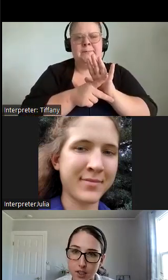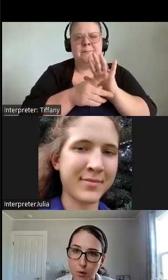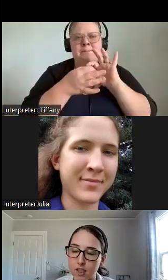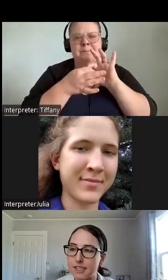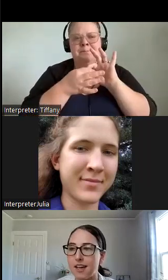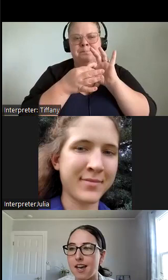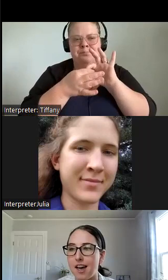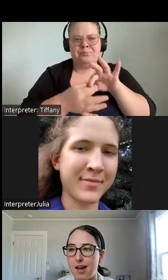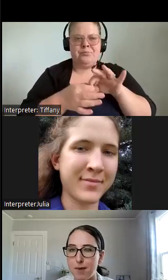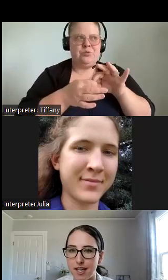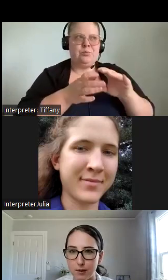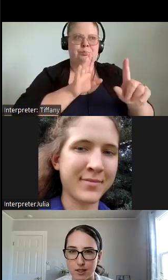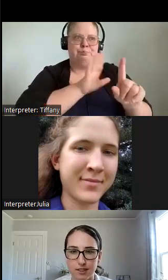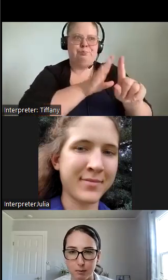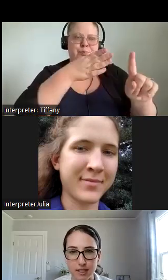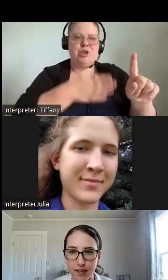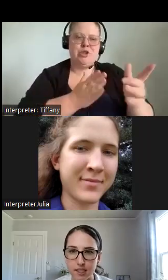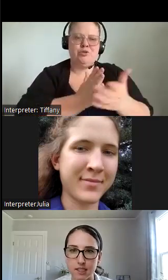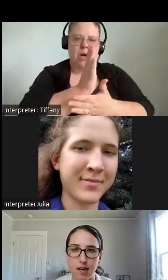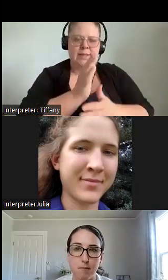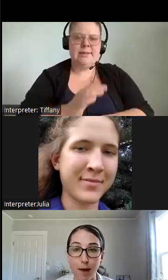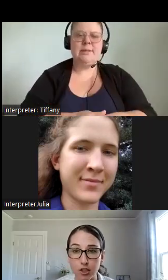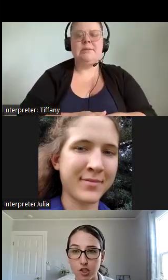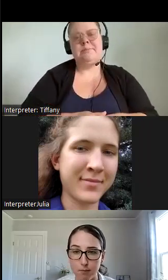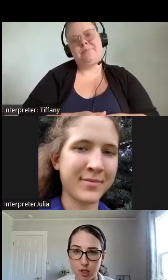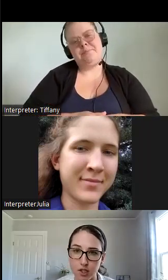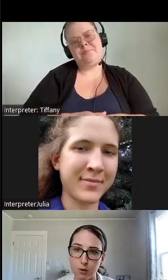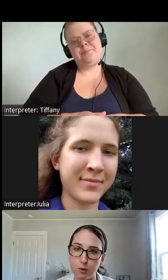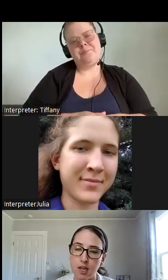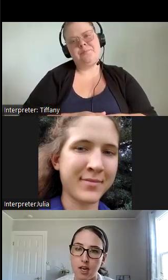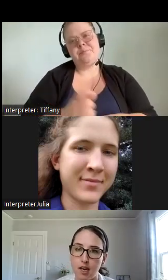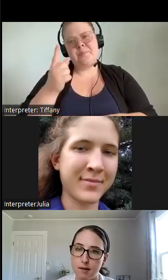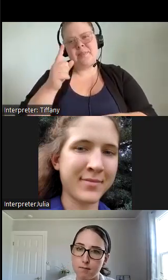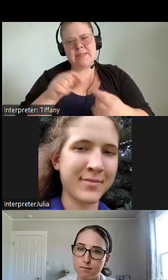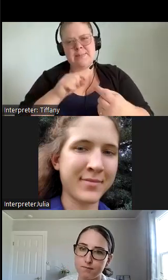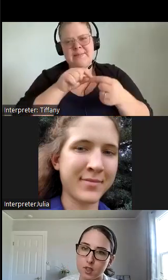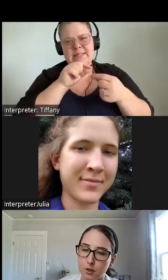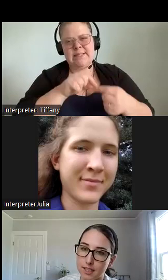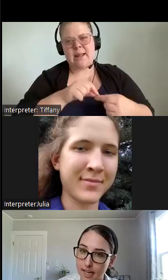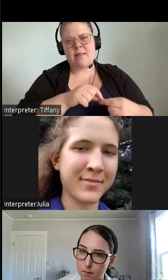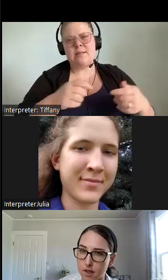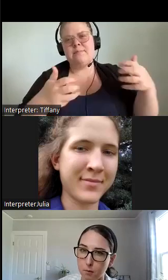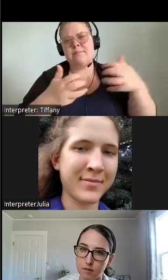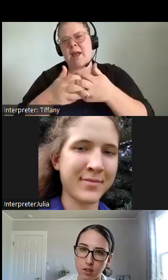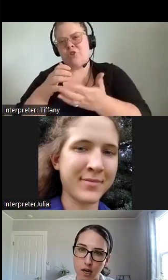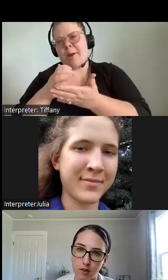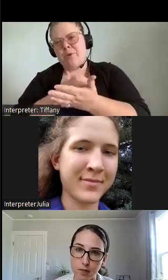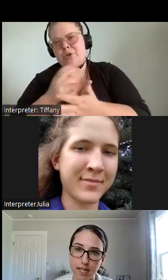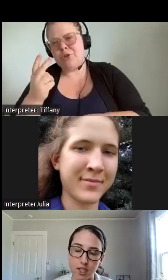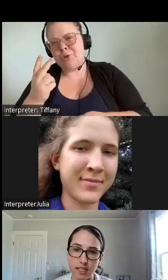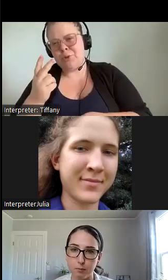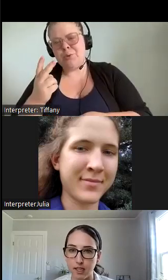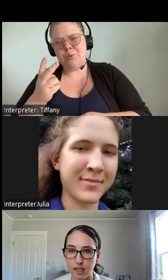of individuals, and those specifics match chapter 2. So the same that we've called